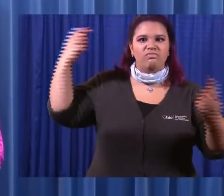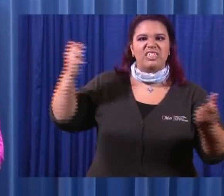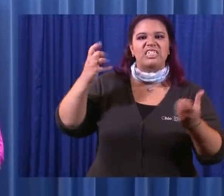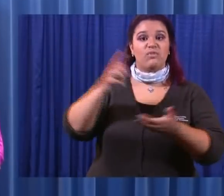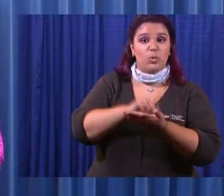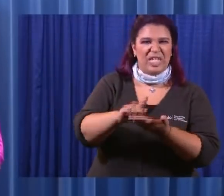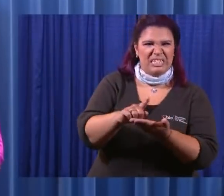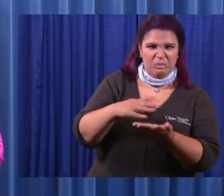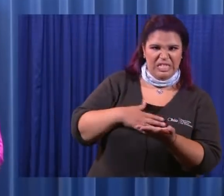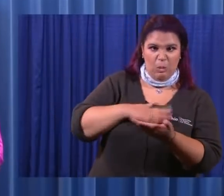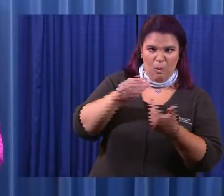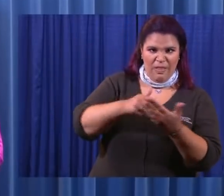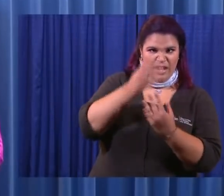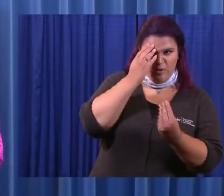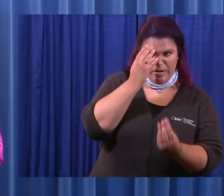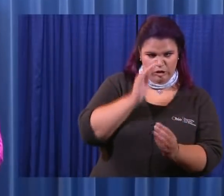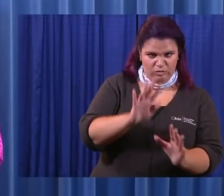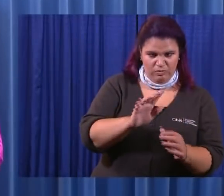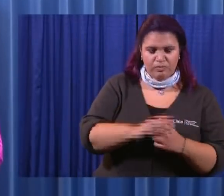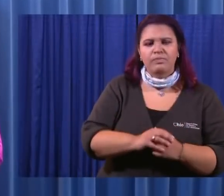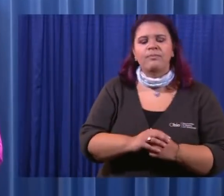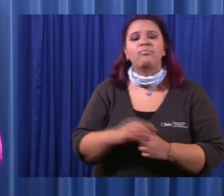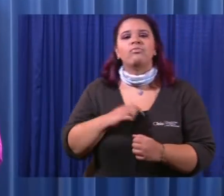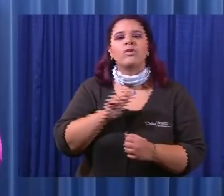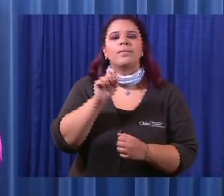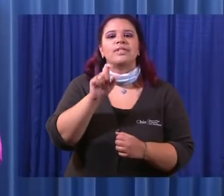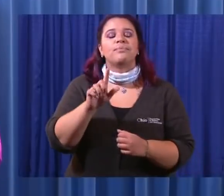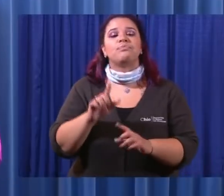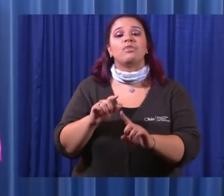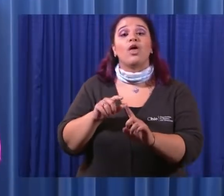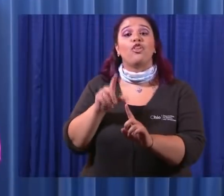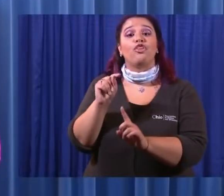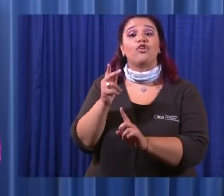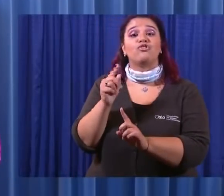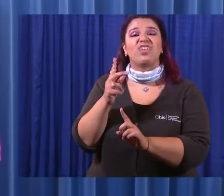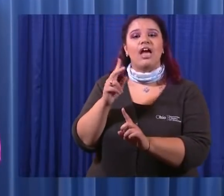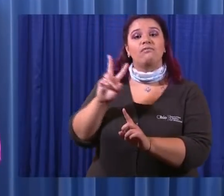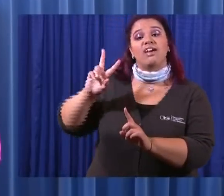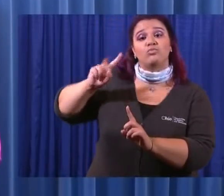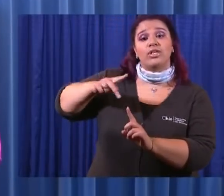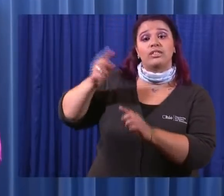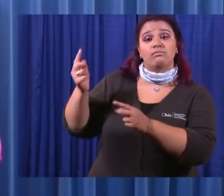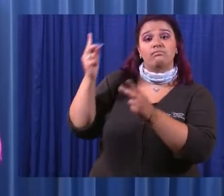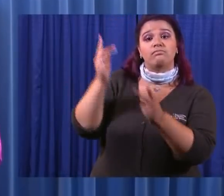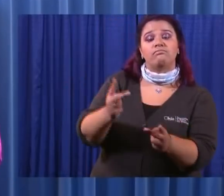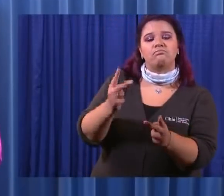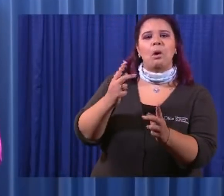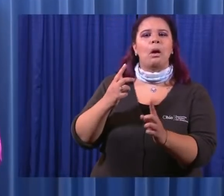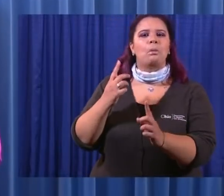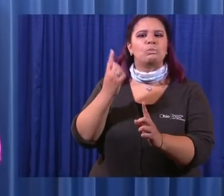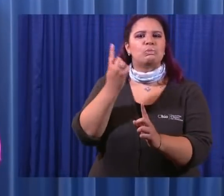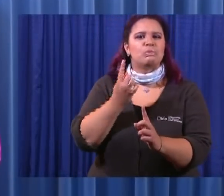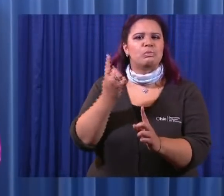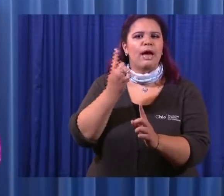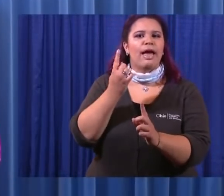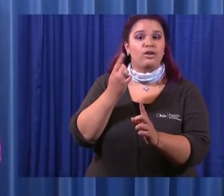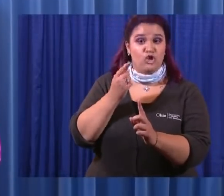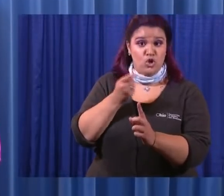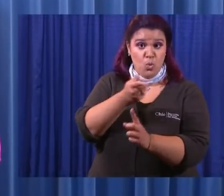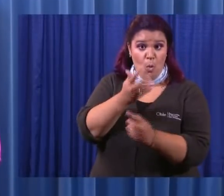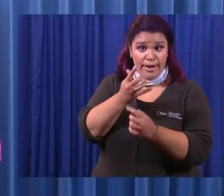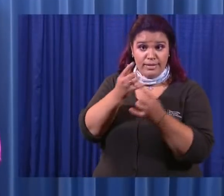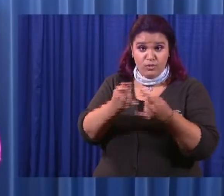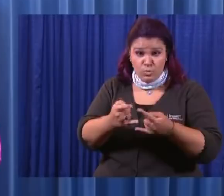My question is about Thursday with Vice President Pence. Do you want him to wear a mask? Have you communicated that to